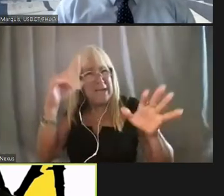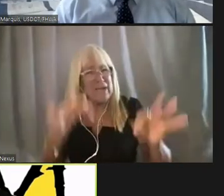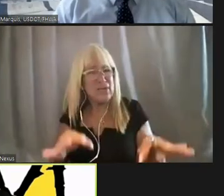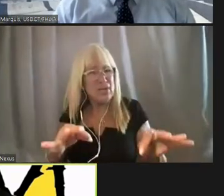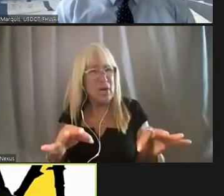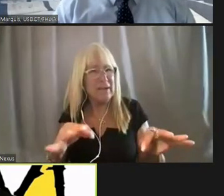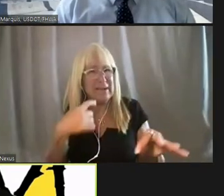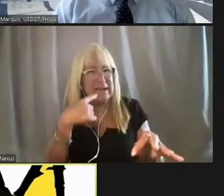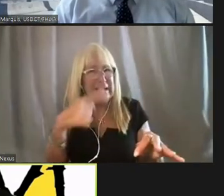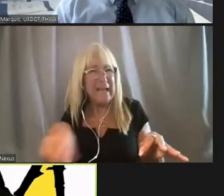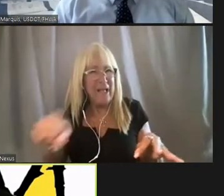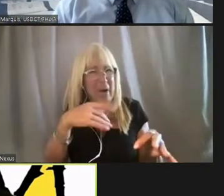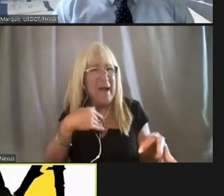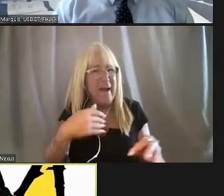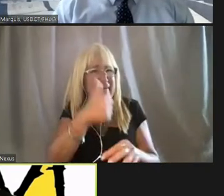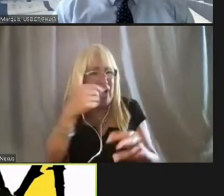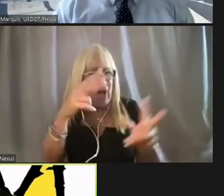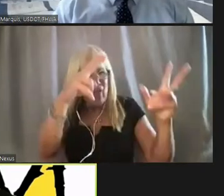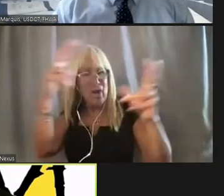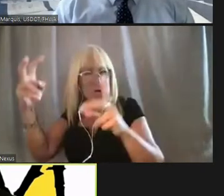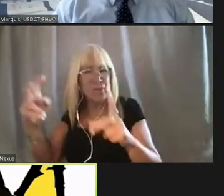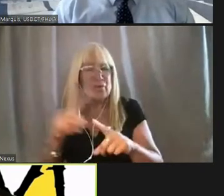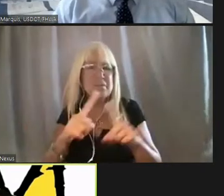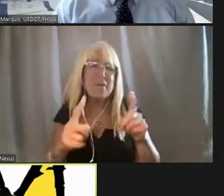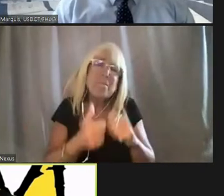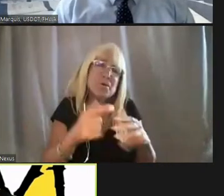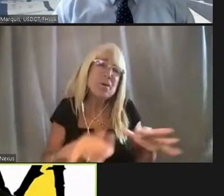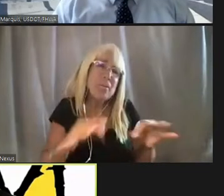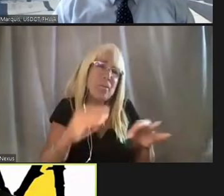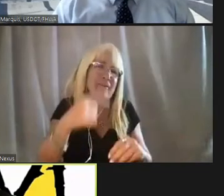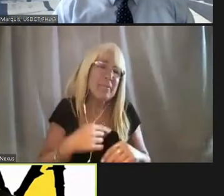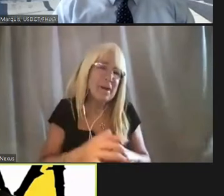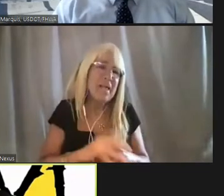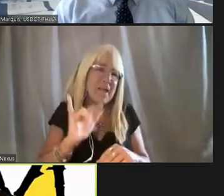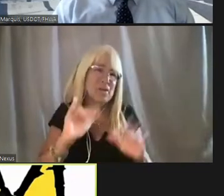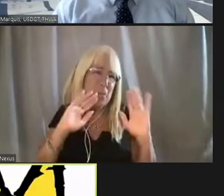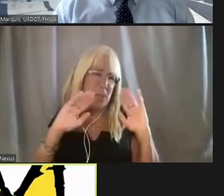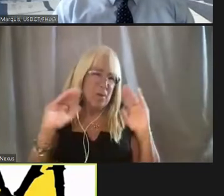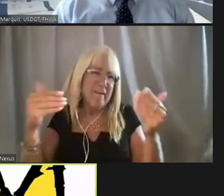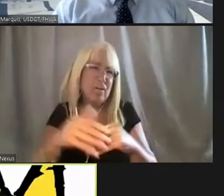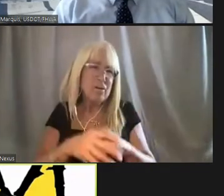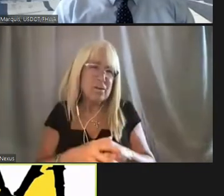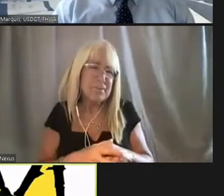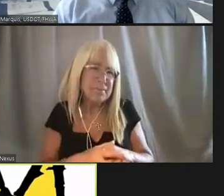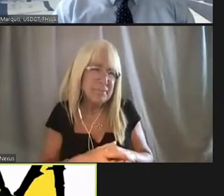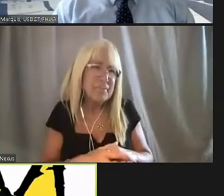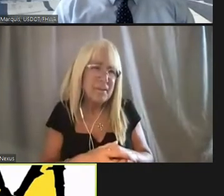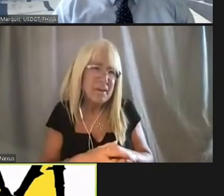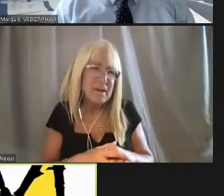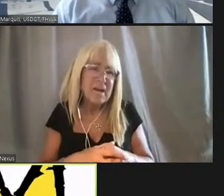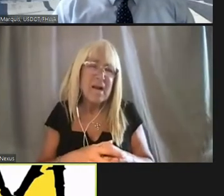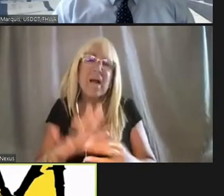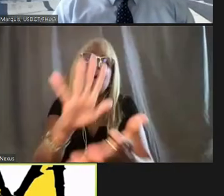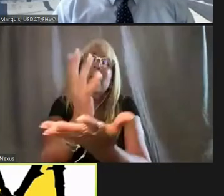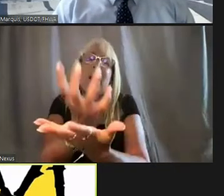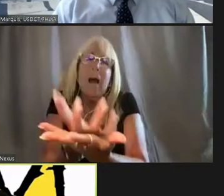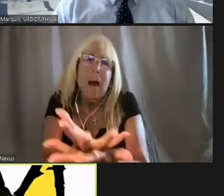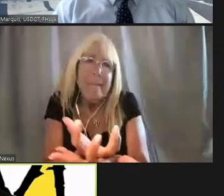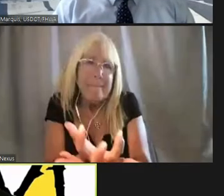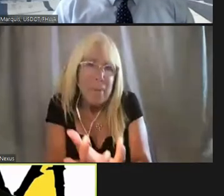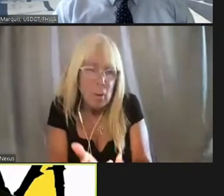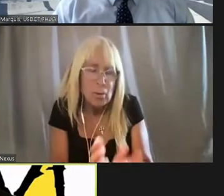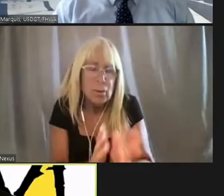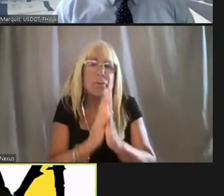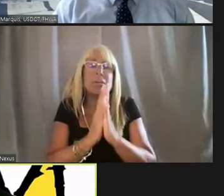to you because it is the most important to me and my dad and this is what I wanted to focus on again I implore you and I'm actually quite